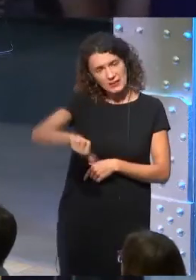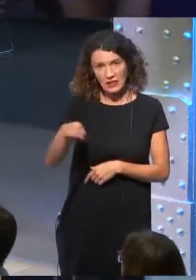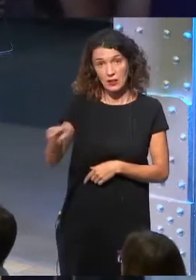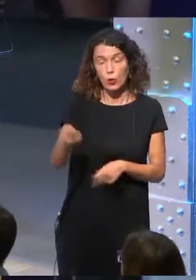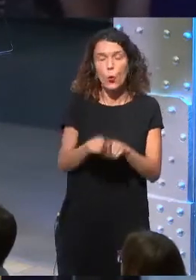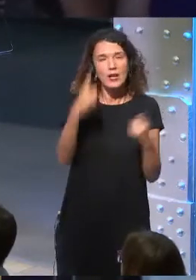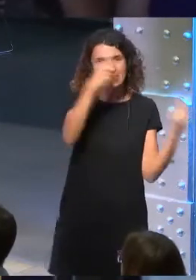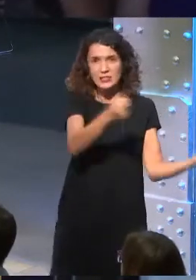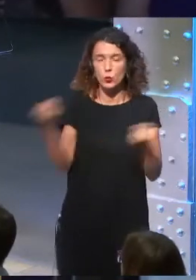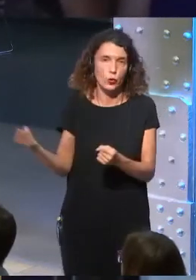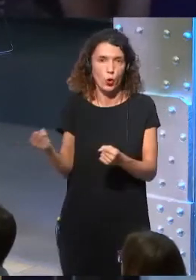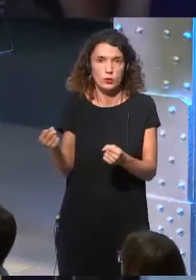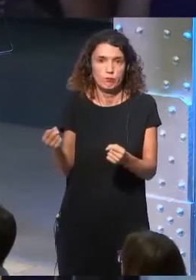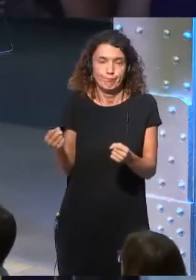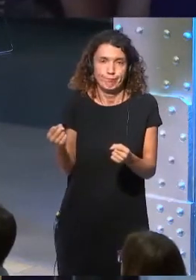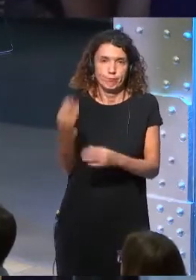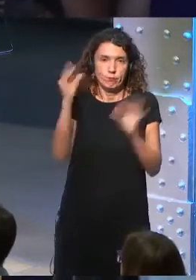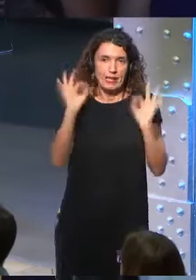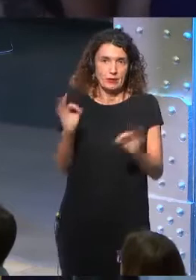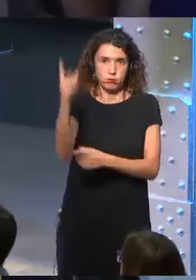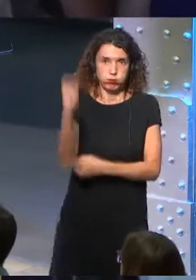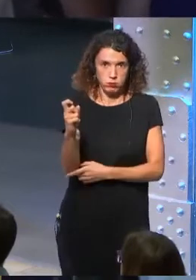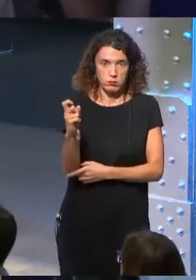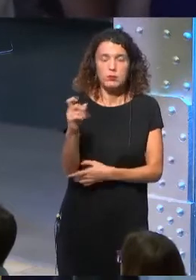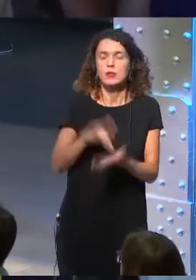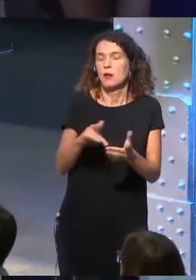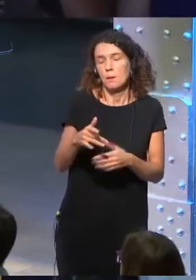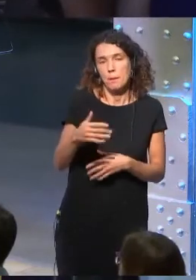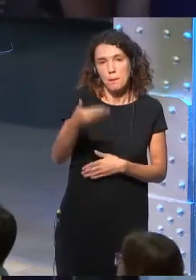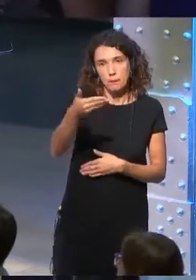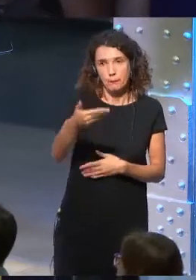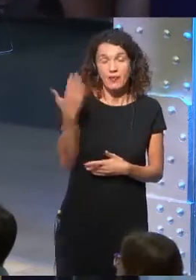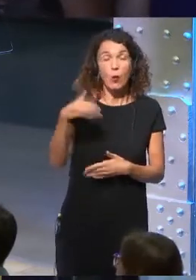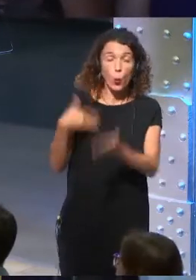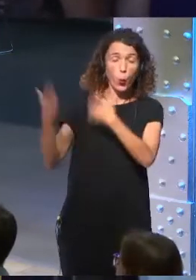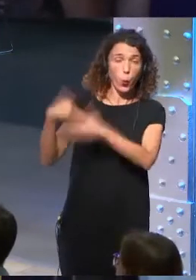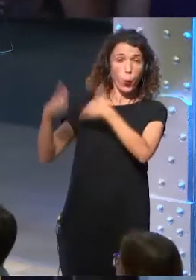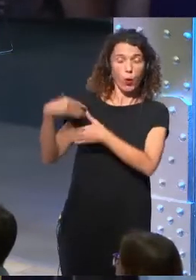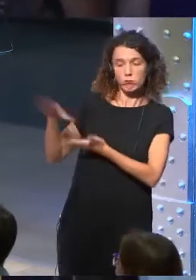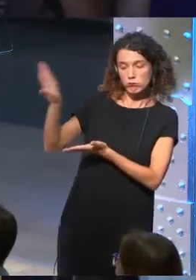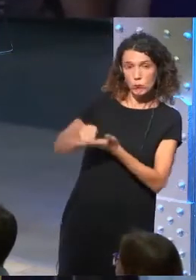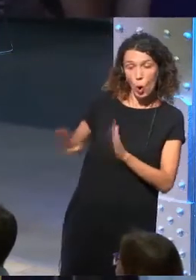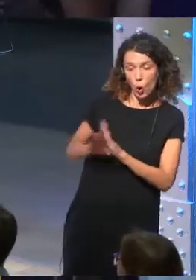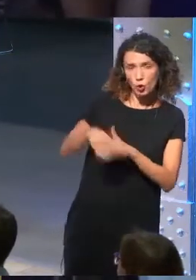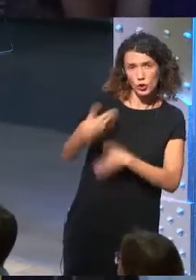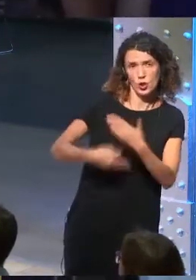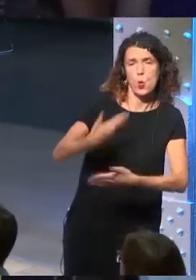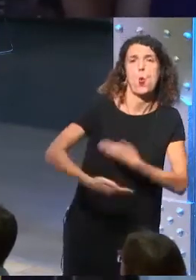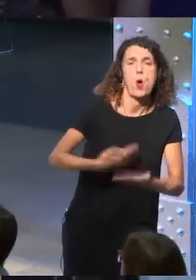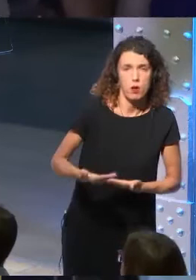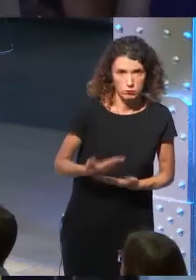slaves. Patriarchy is something intangible, but effective, that coming from the past